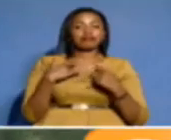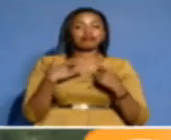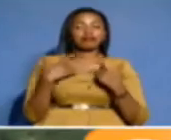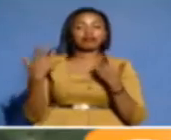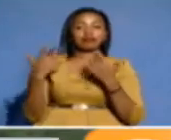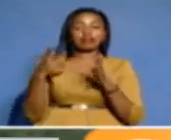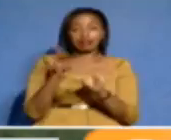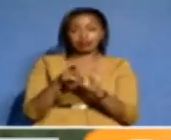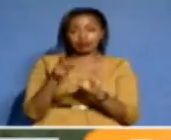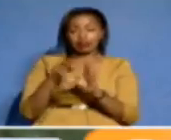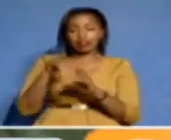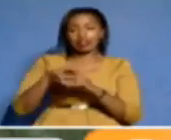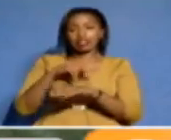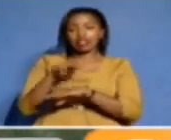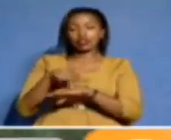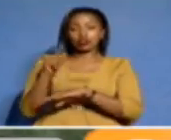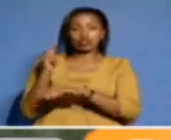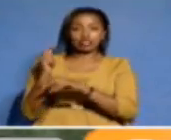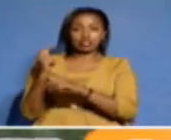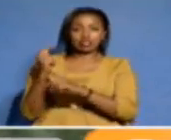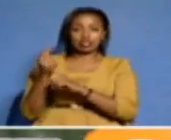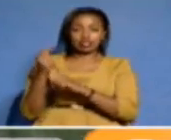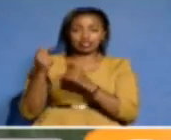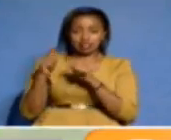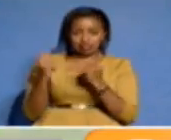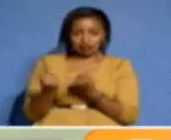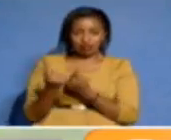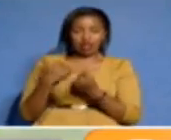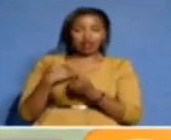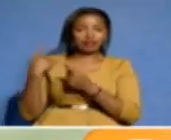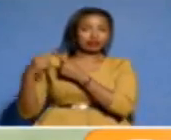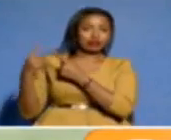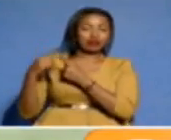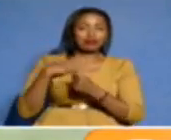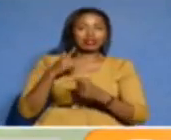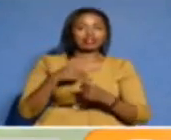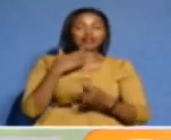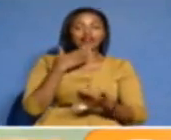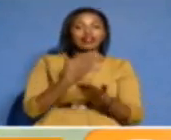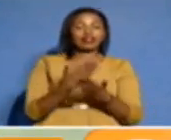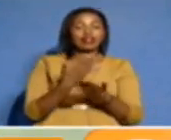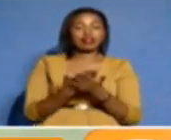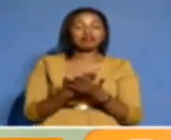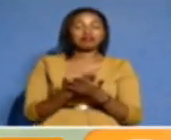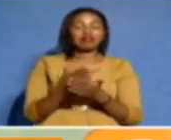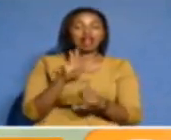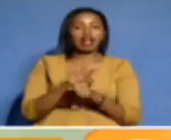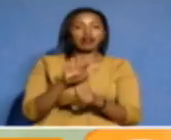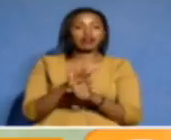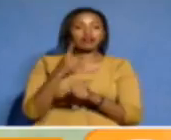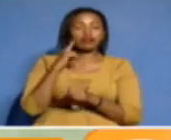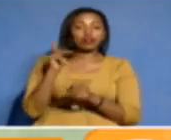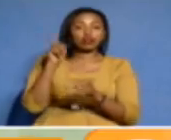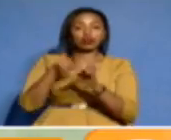we are adding experience. Mina shukuru sana kunisajili, kingine.